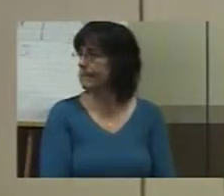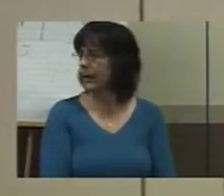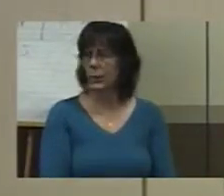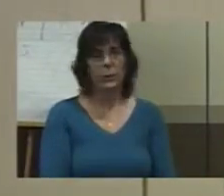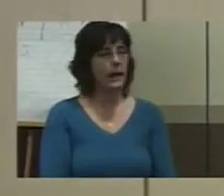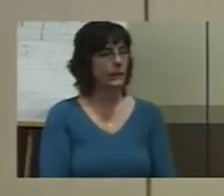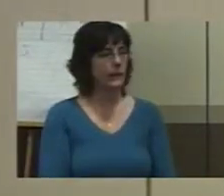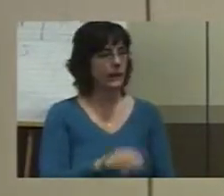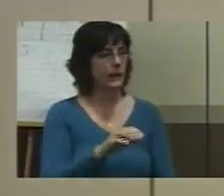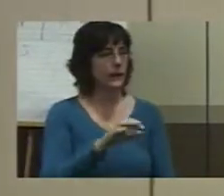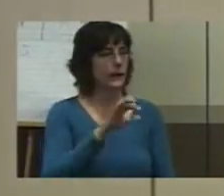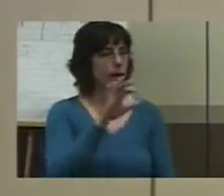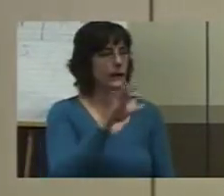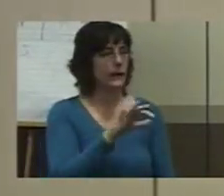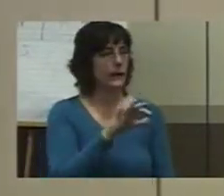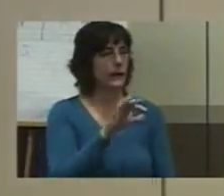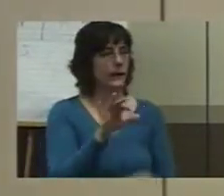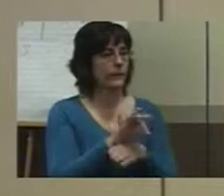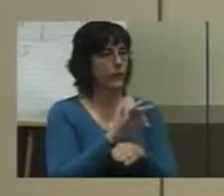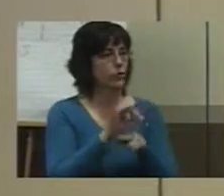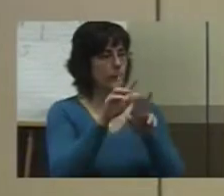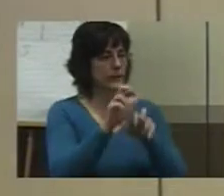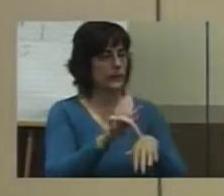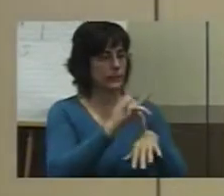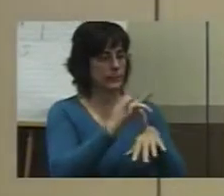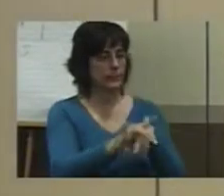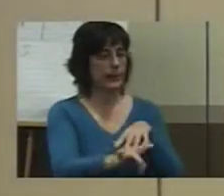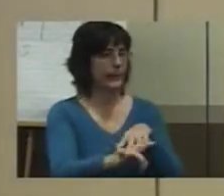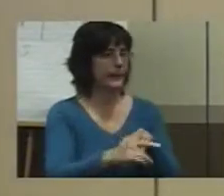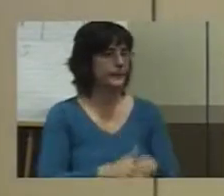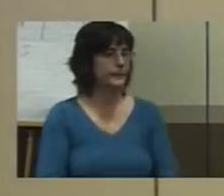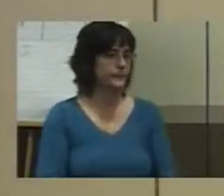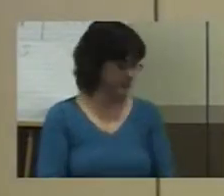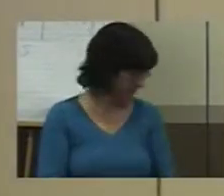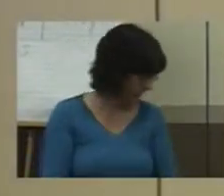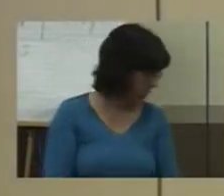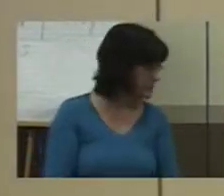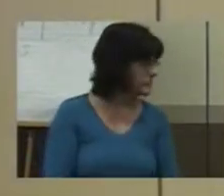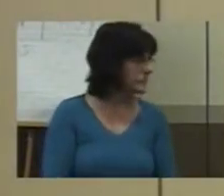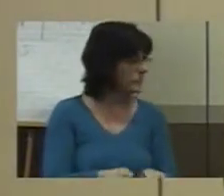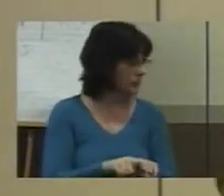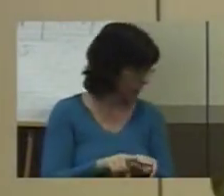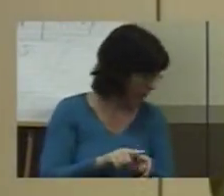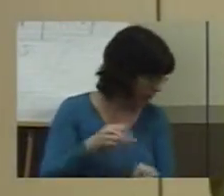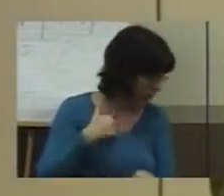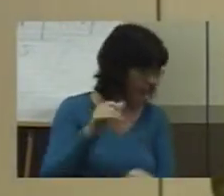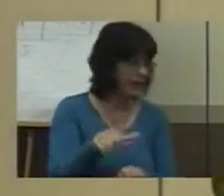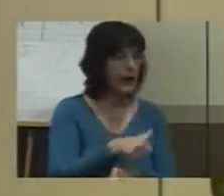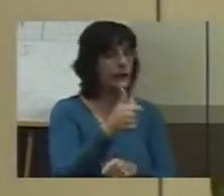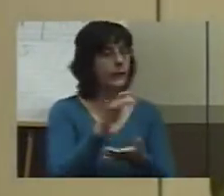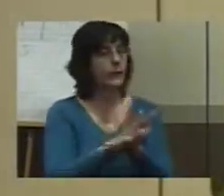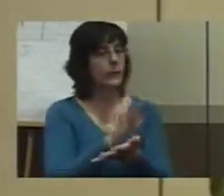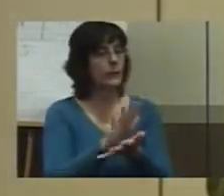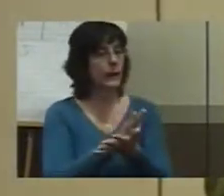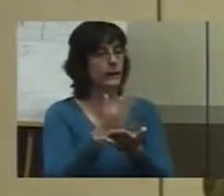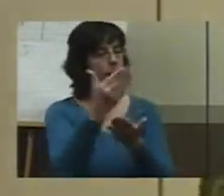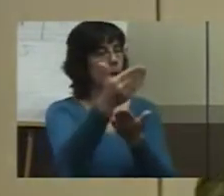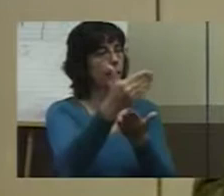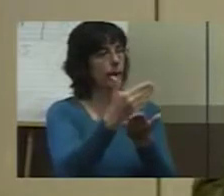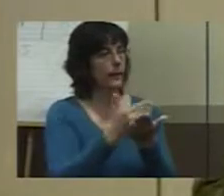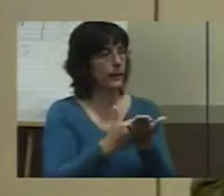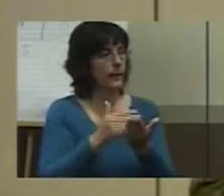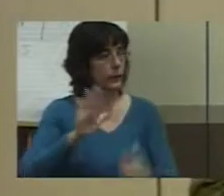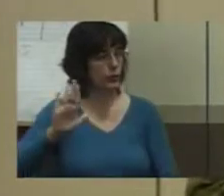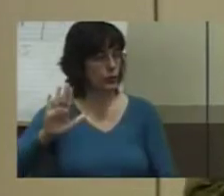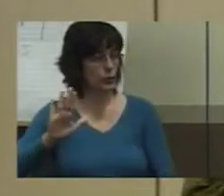a blank functional behavioral assessment. Okay? You also have another page in your packet that lists some